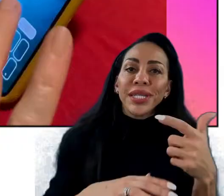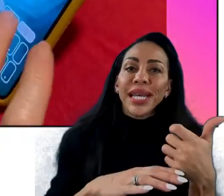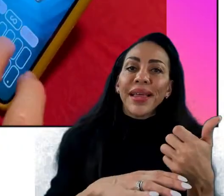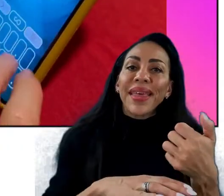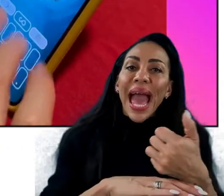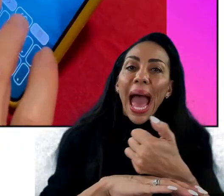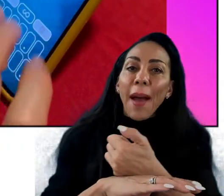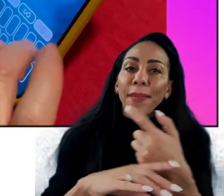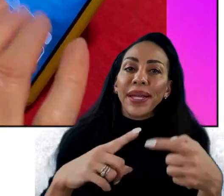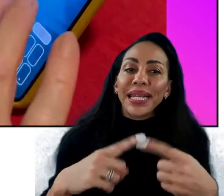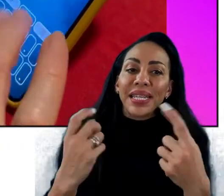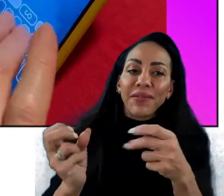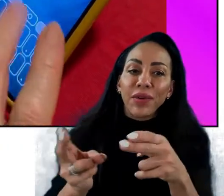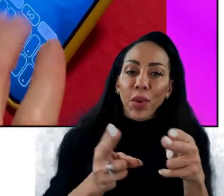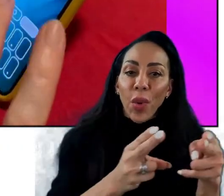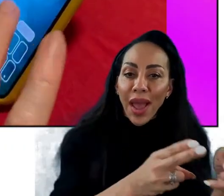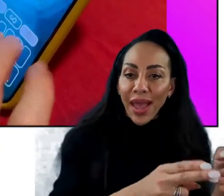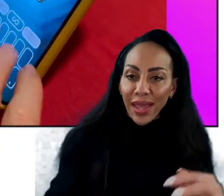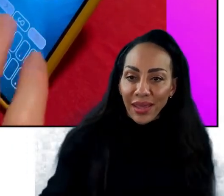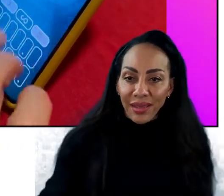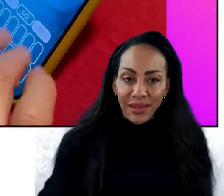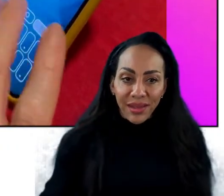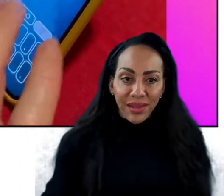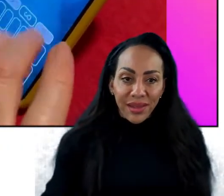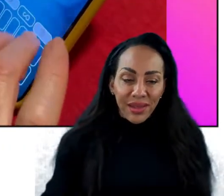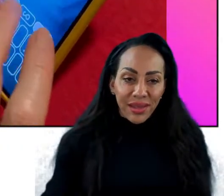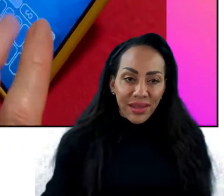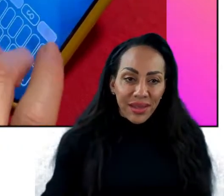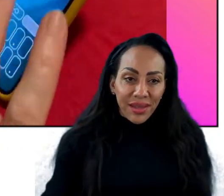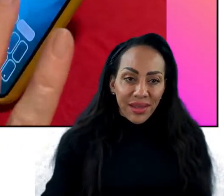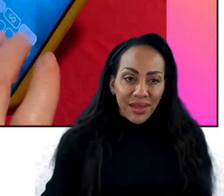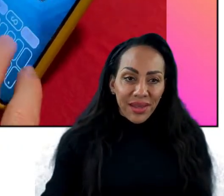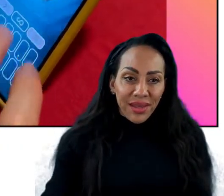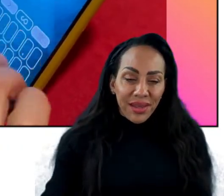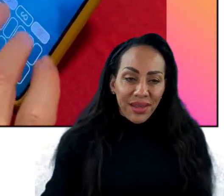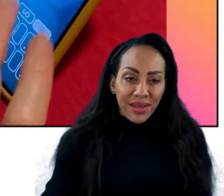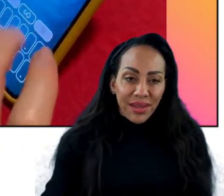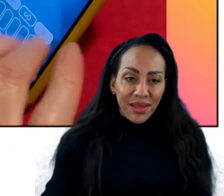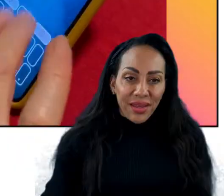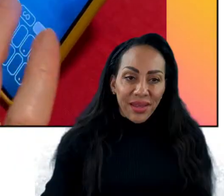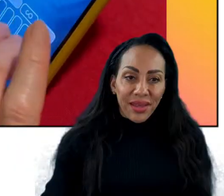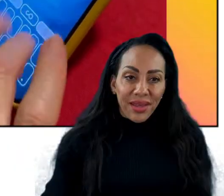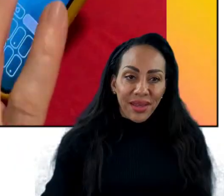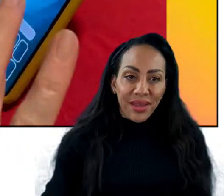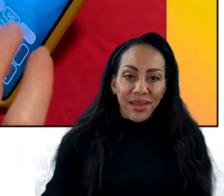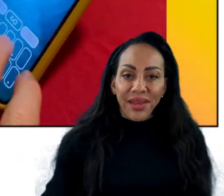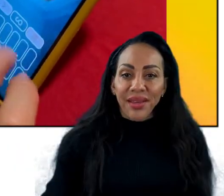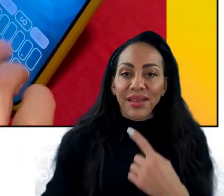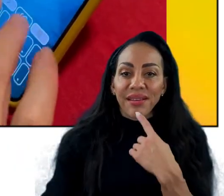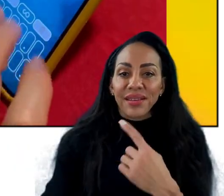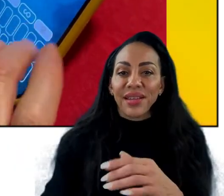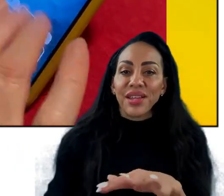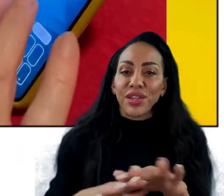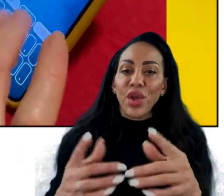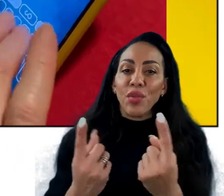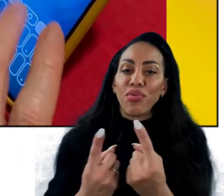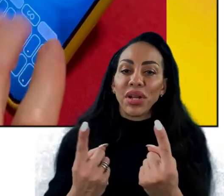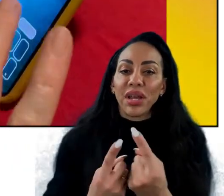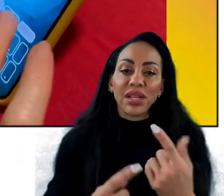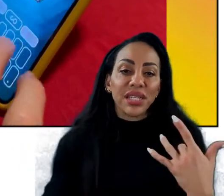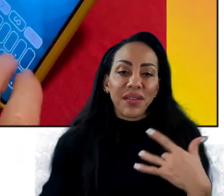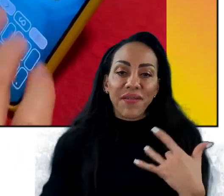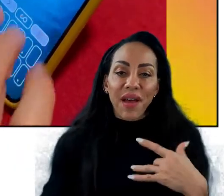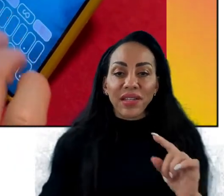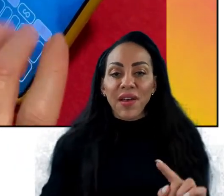I couldn't quite trace the source of the quote on the screen, which is, "No product survives first contact with users." But